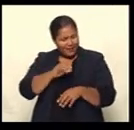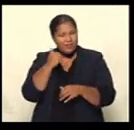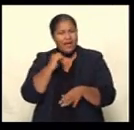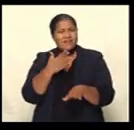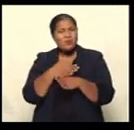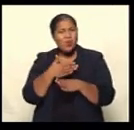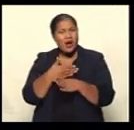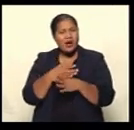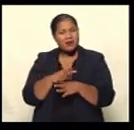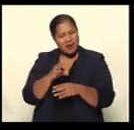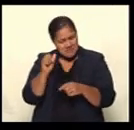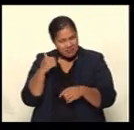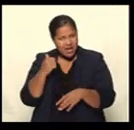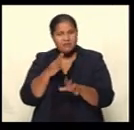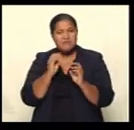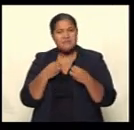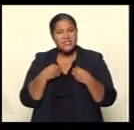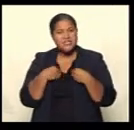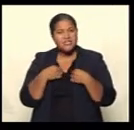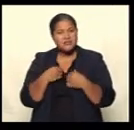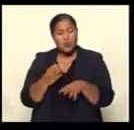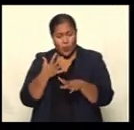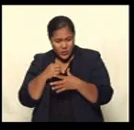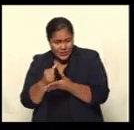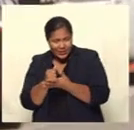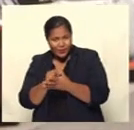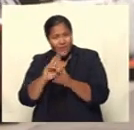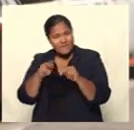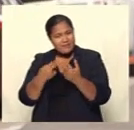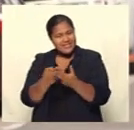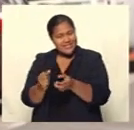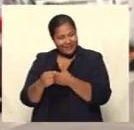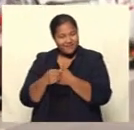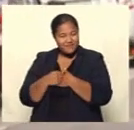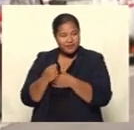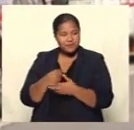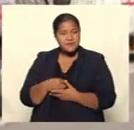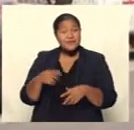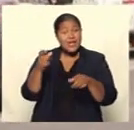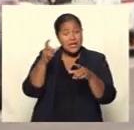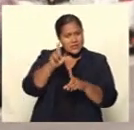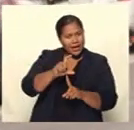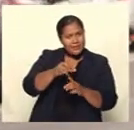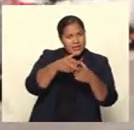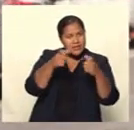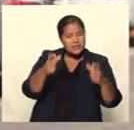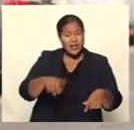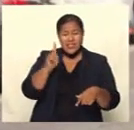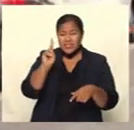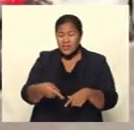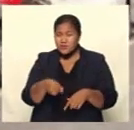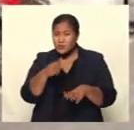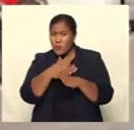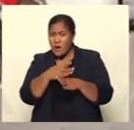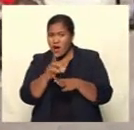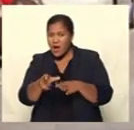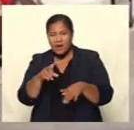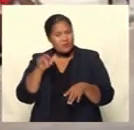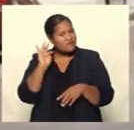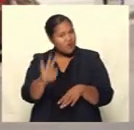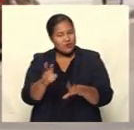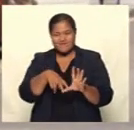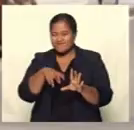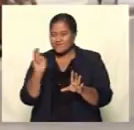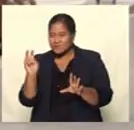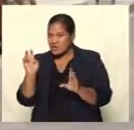business, and if you want to keep your family safe. In the capital city alone, thousands of workers have been forced to stay